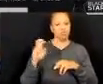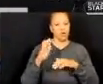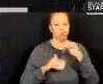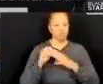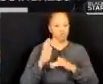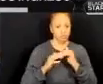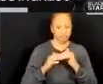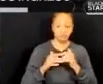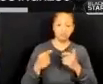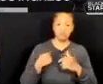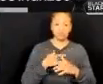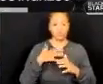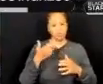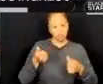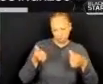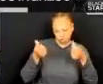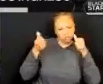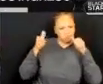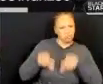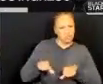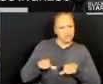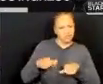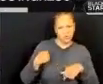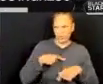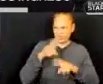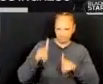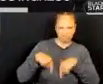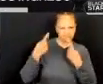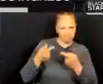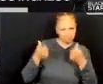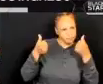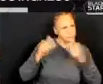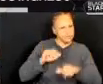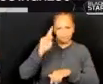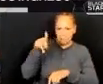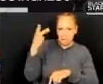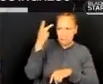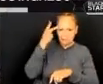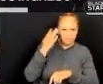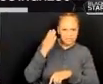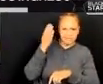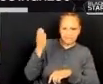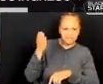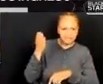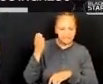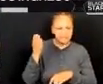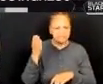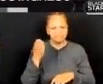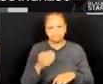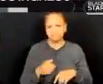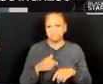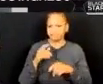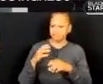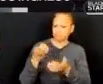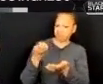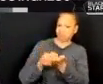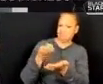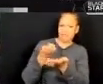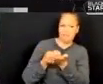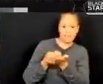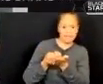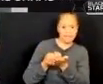the politics of trickle-down economics and rejected by neoliberalism. 150 years